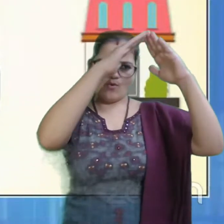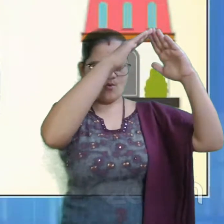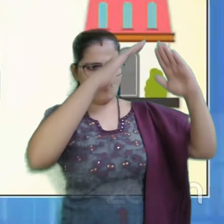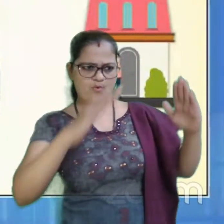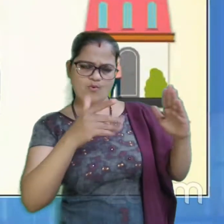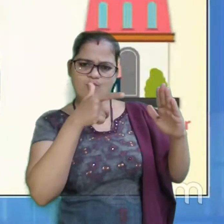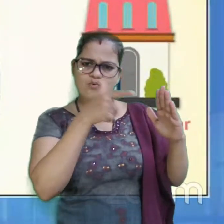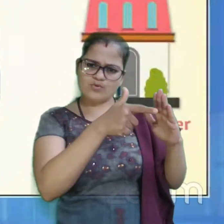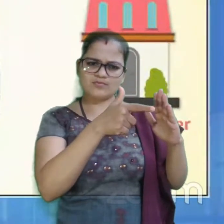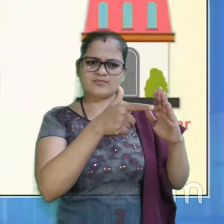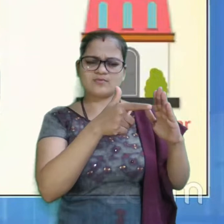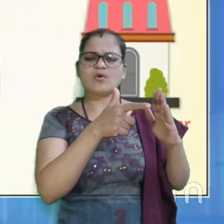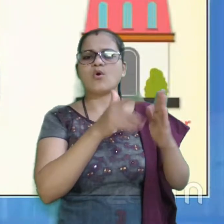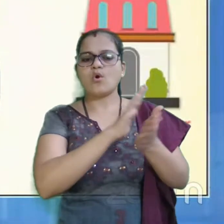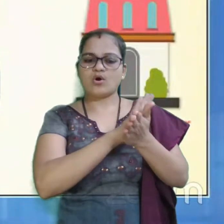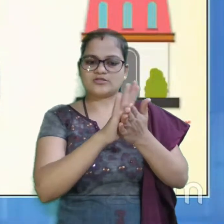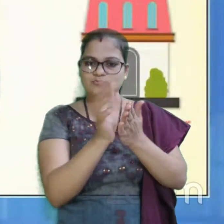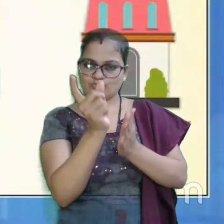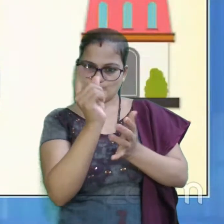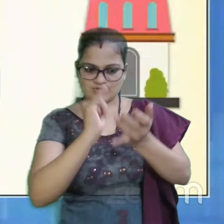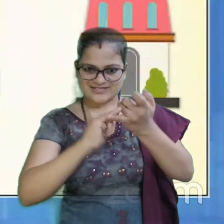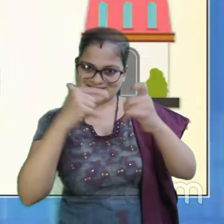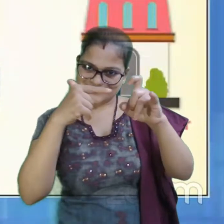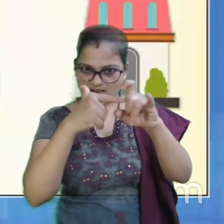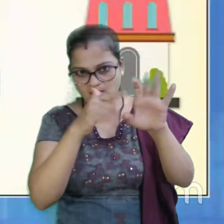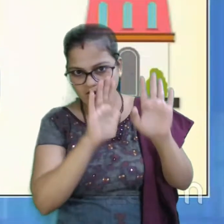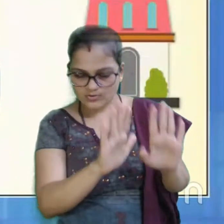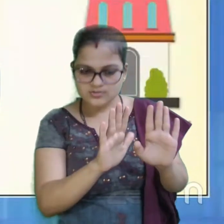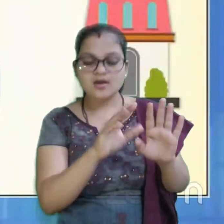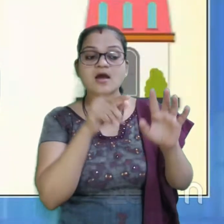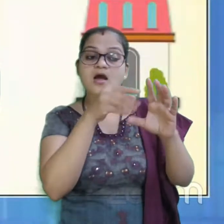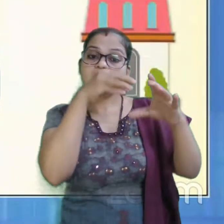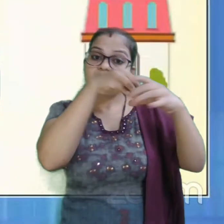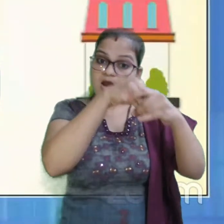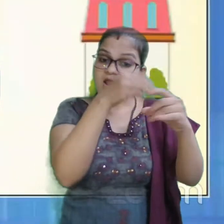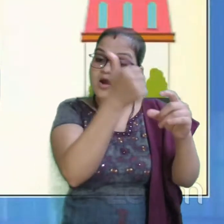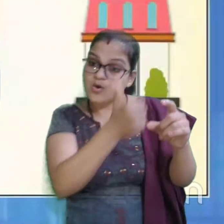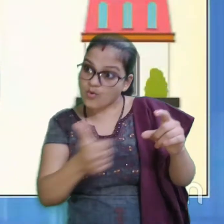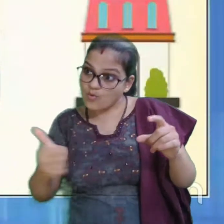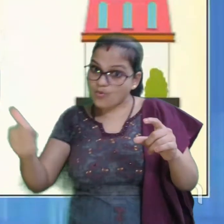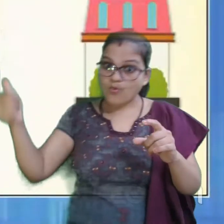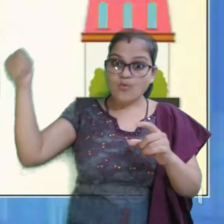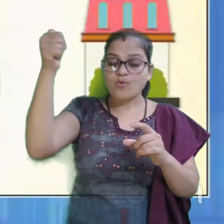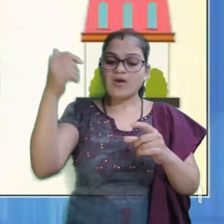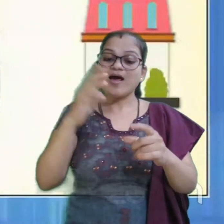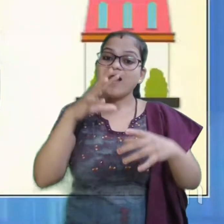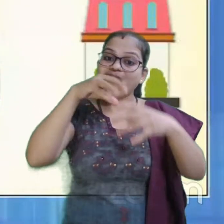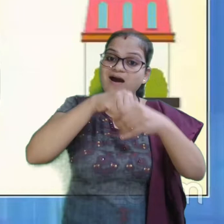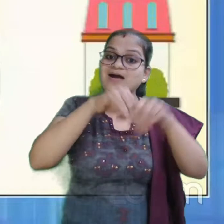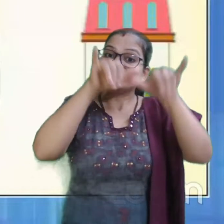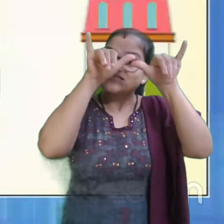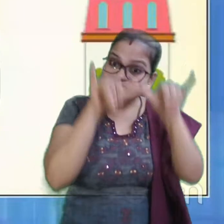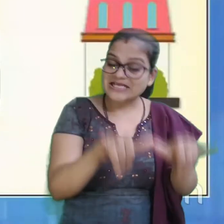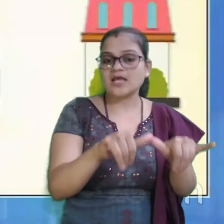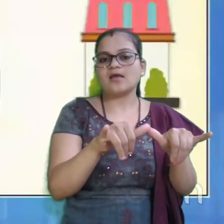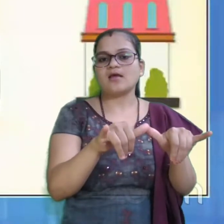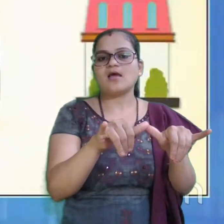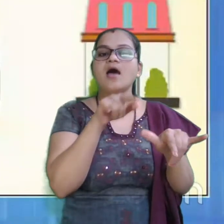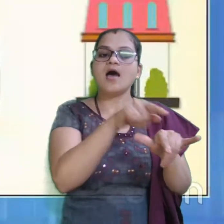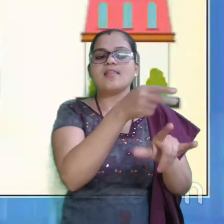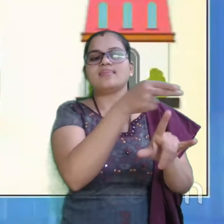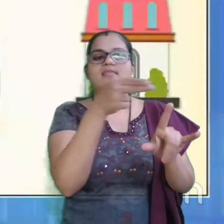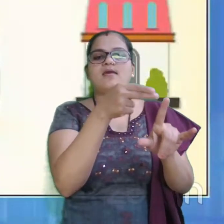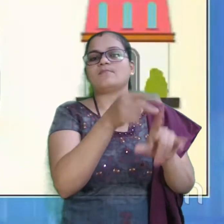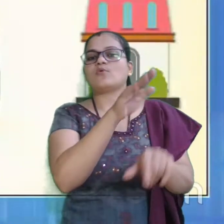see, when there is a house, we call it a ghar, a house, and then there is an owner in it and someone resides in the